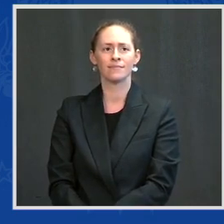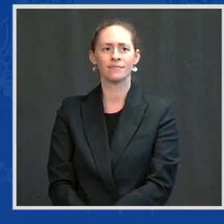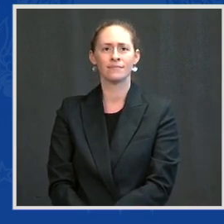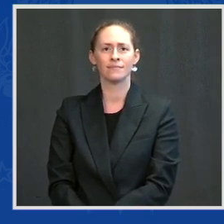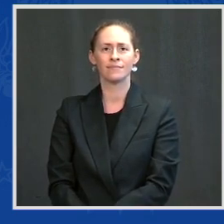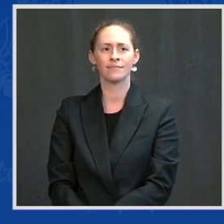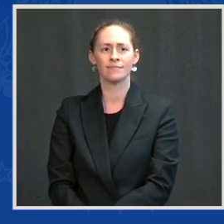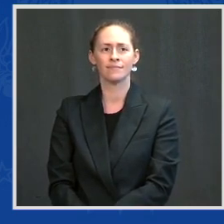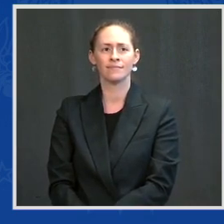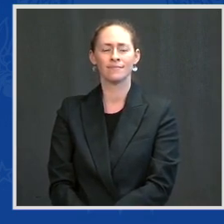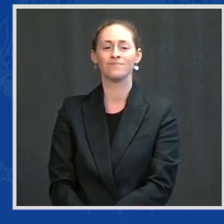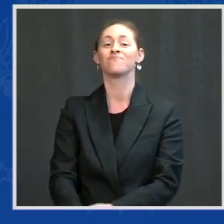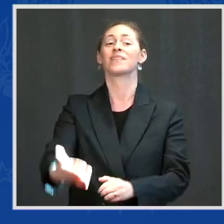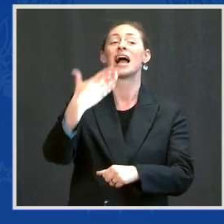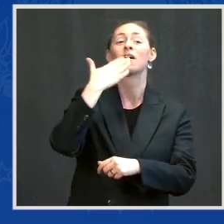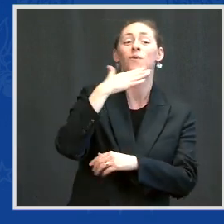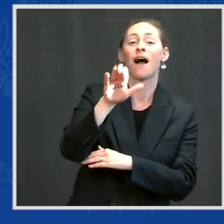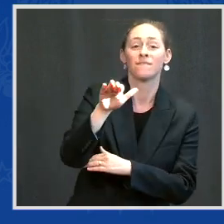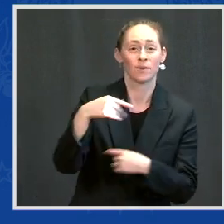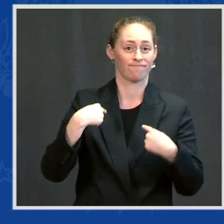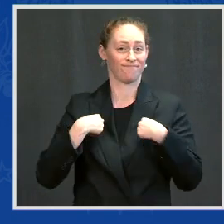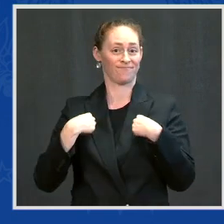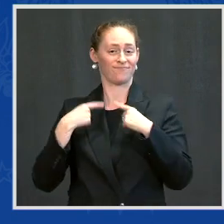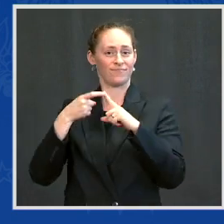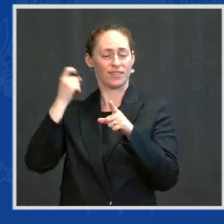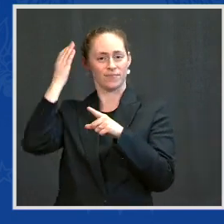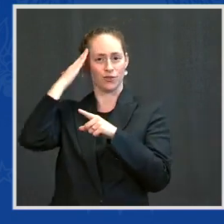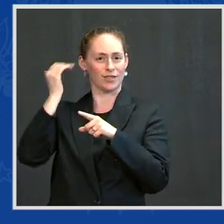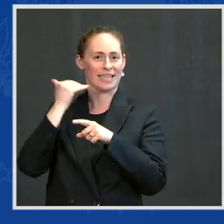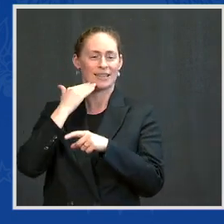Good afternoon from Korea Herald. My name is Lee Ji-yoon.